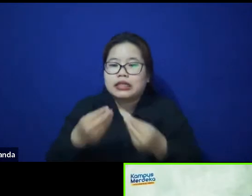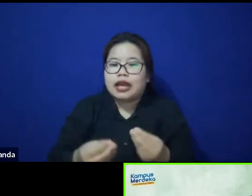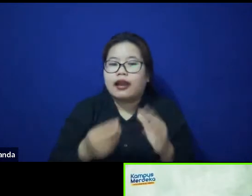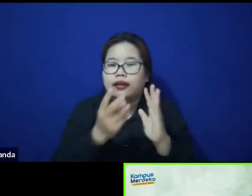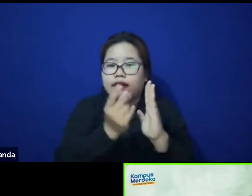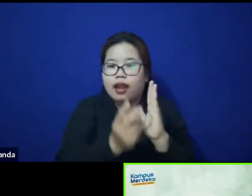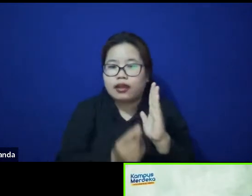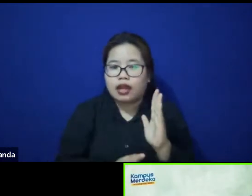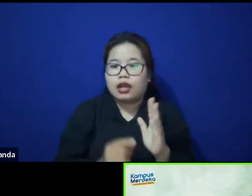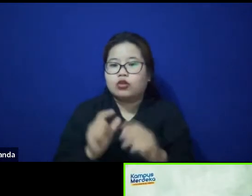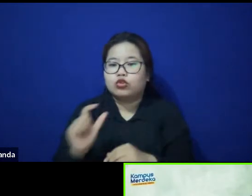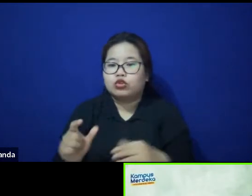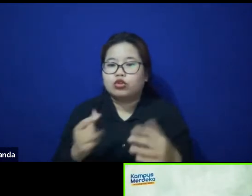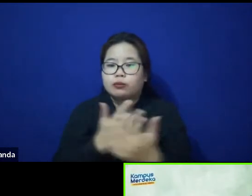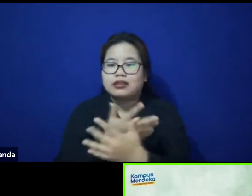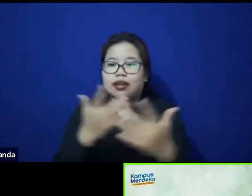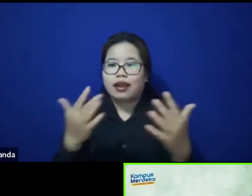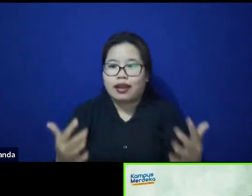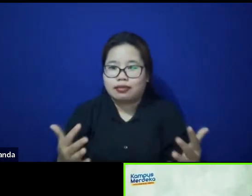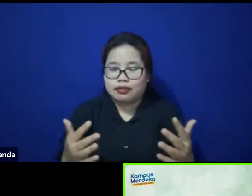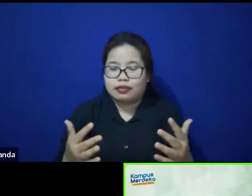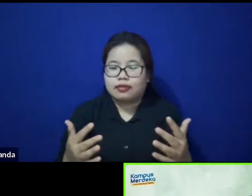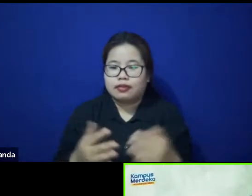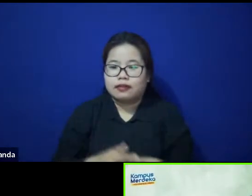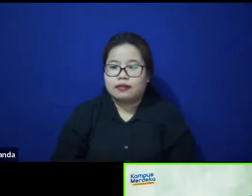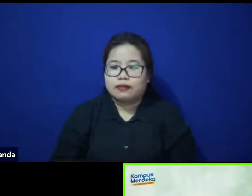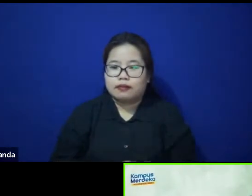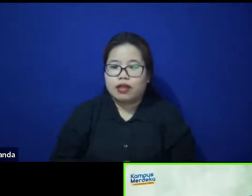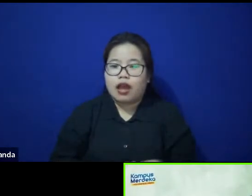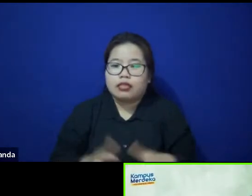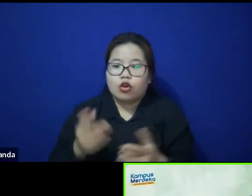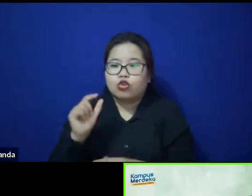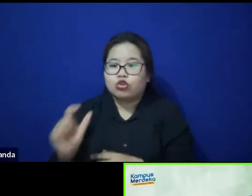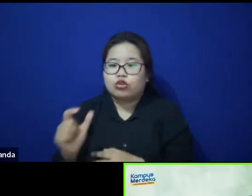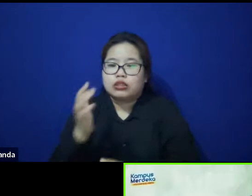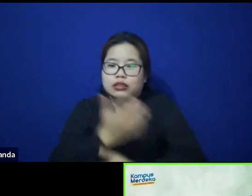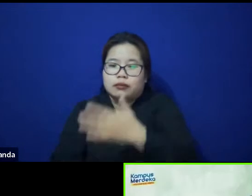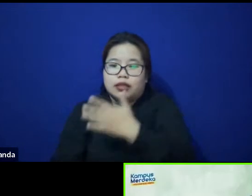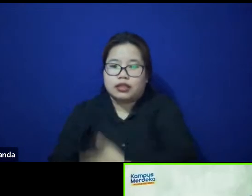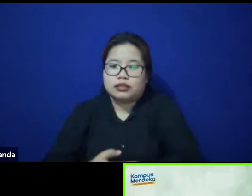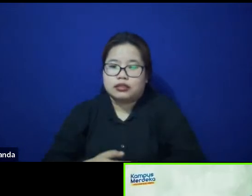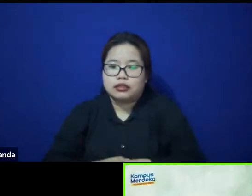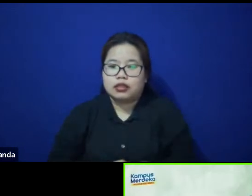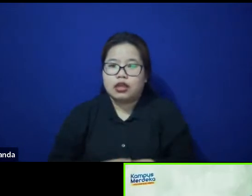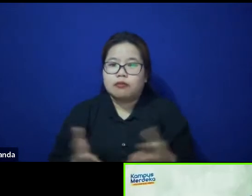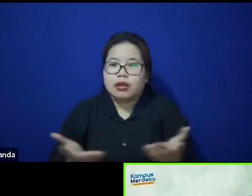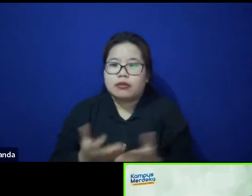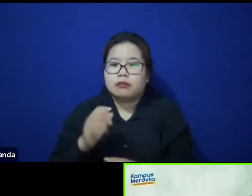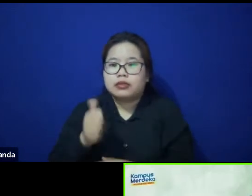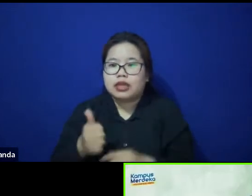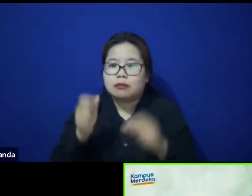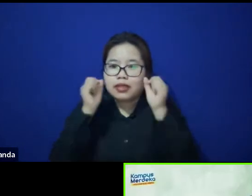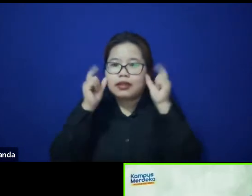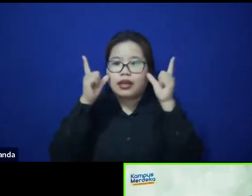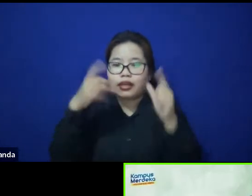people around people with disability to be more aware about disability rights. Okay. All right. Thank you very much,